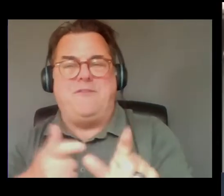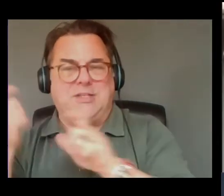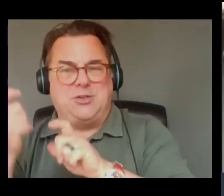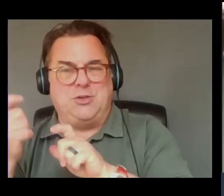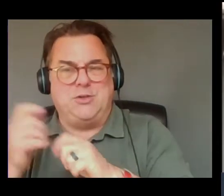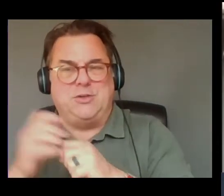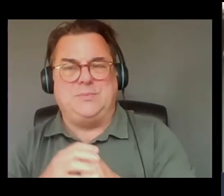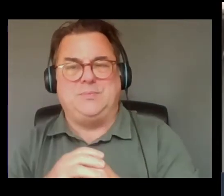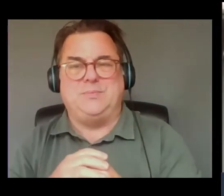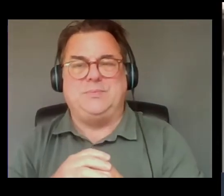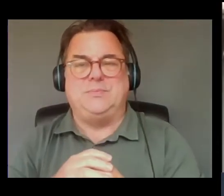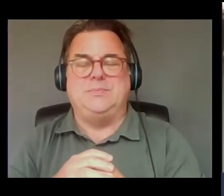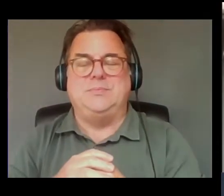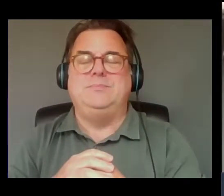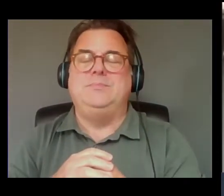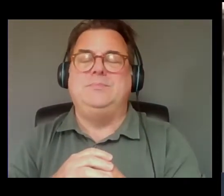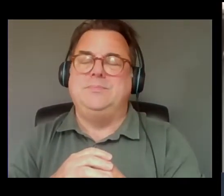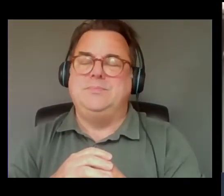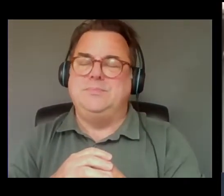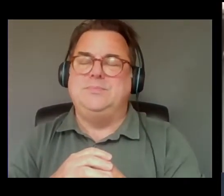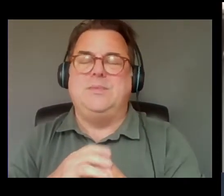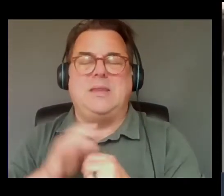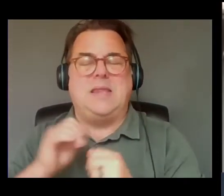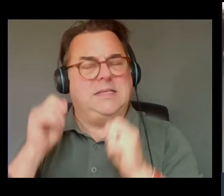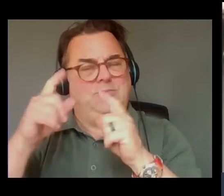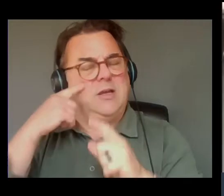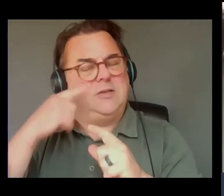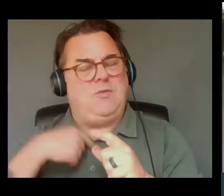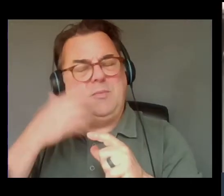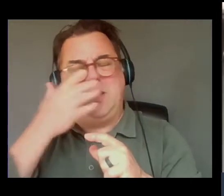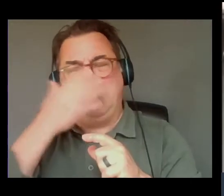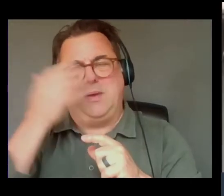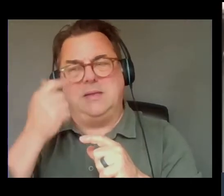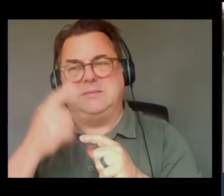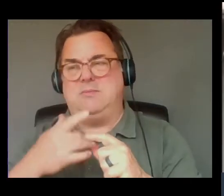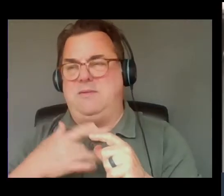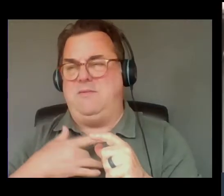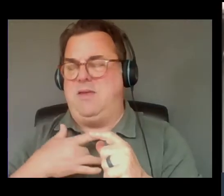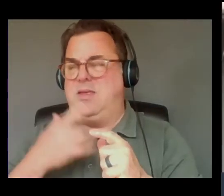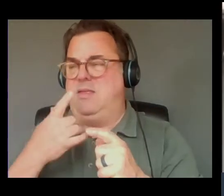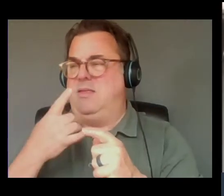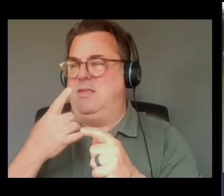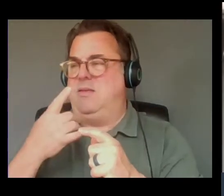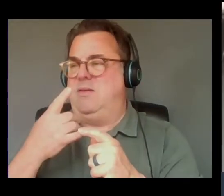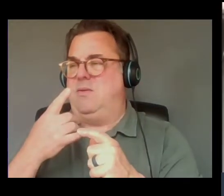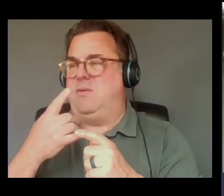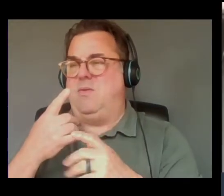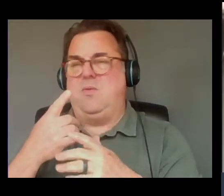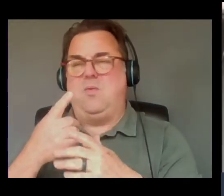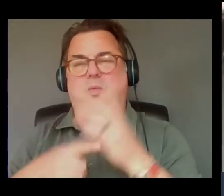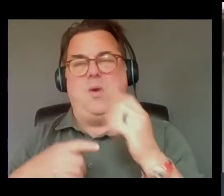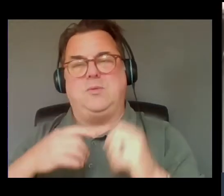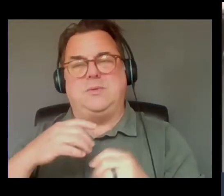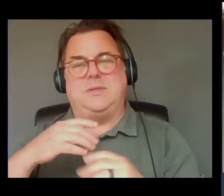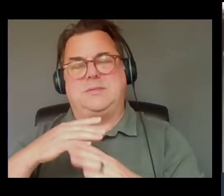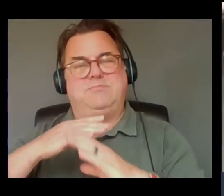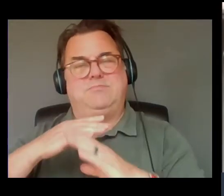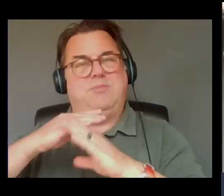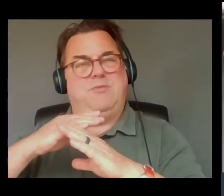And that was a surprise to me, right? Because it felt like one of the main things holding back progress in machine